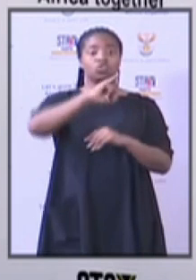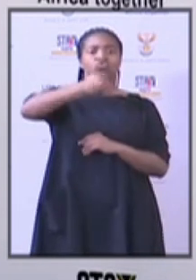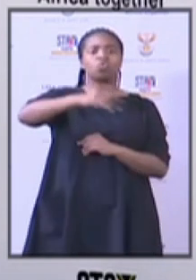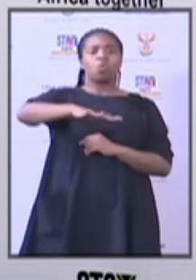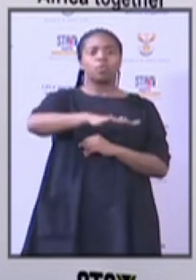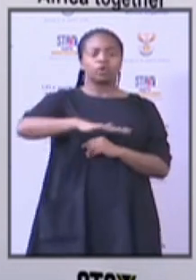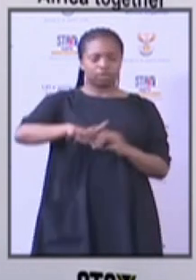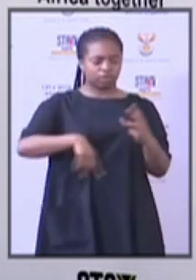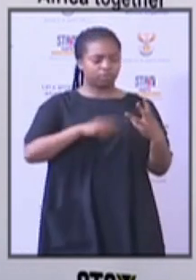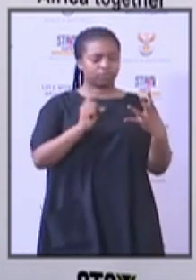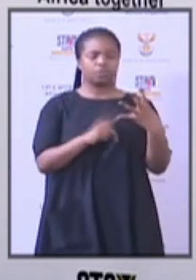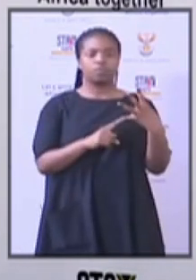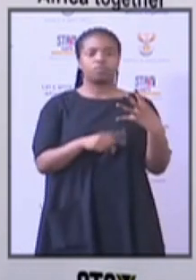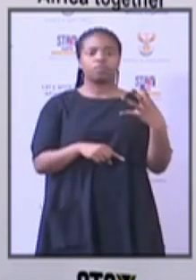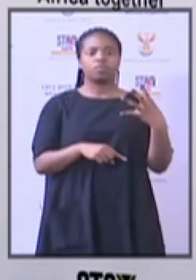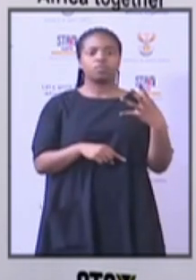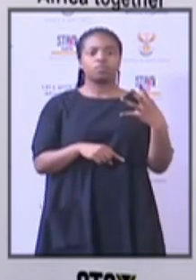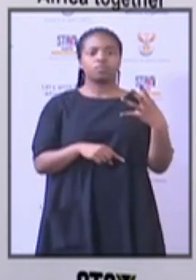Johannesburg,